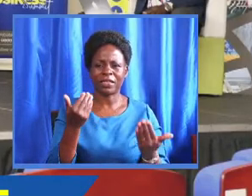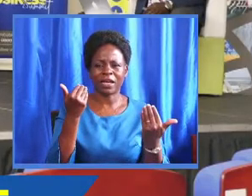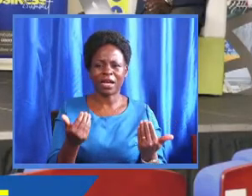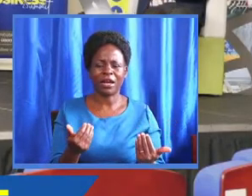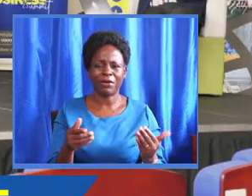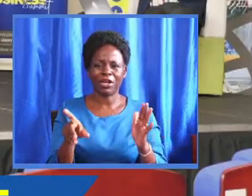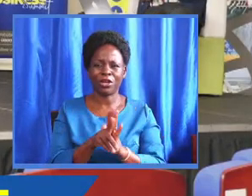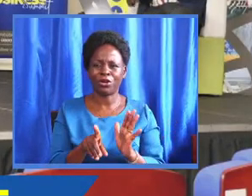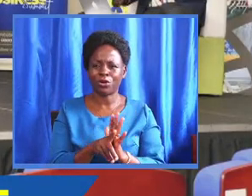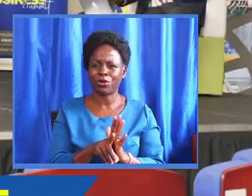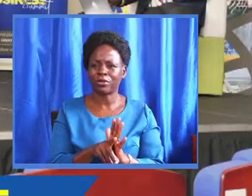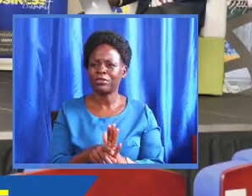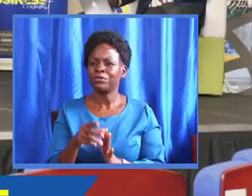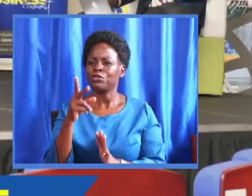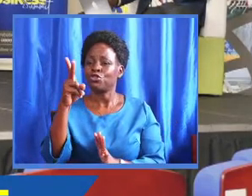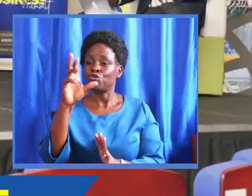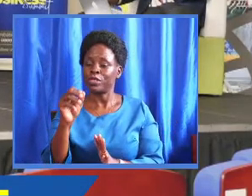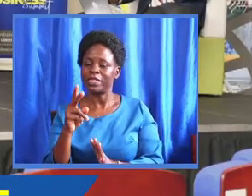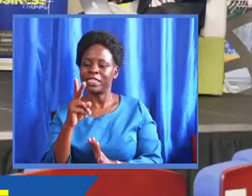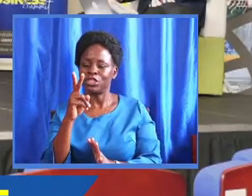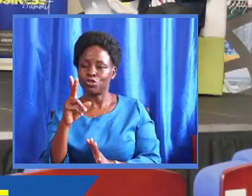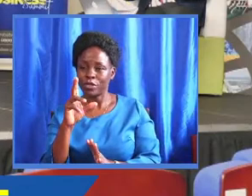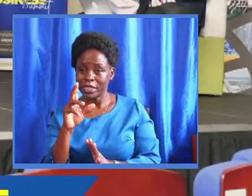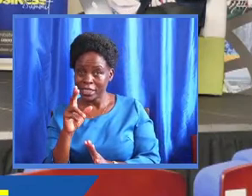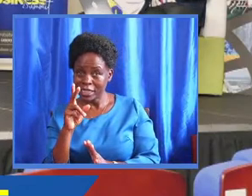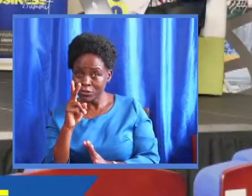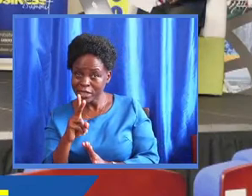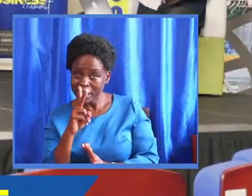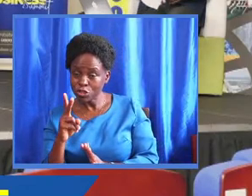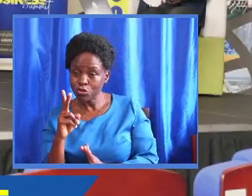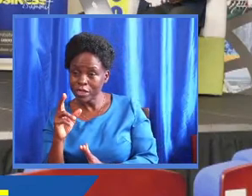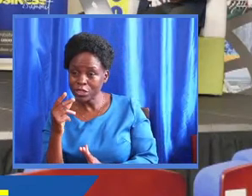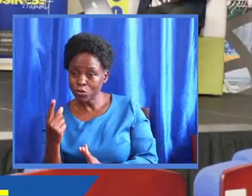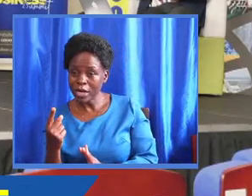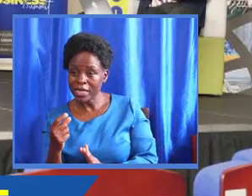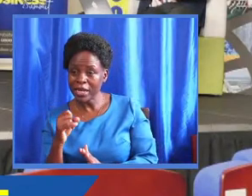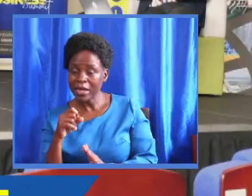it is, 2021, 1st July, okay?